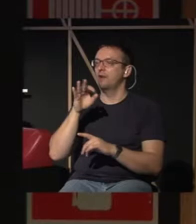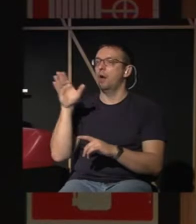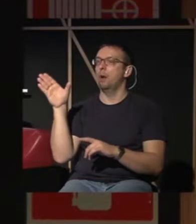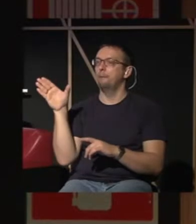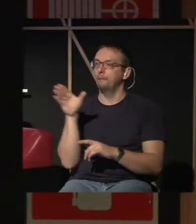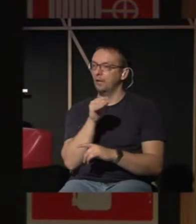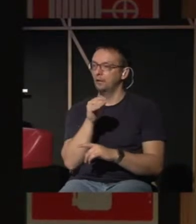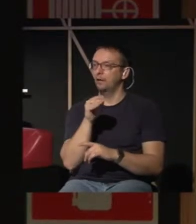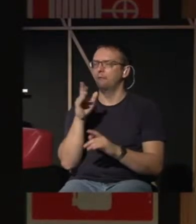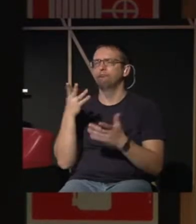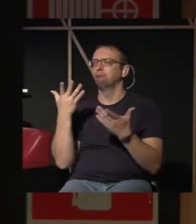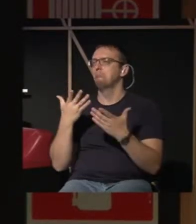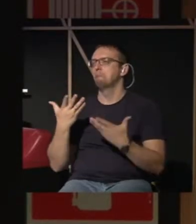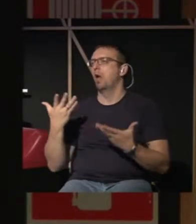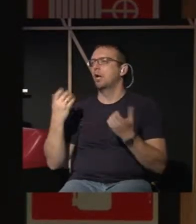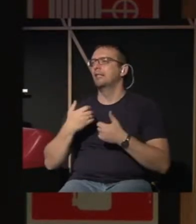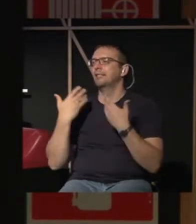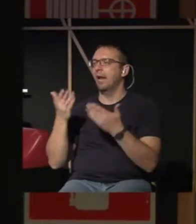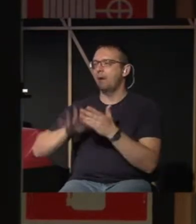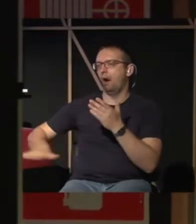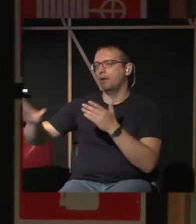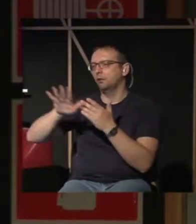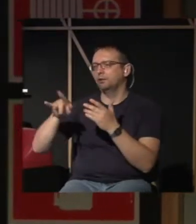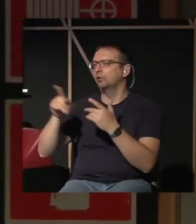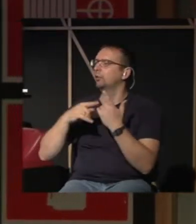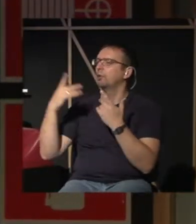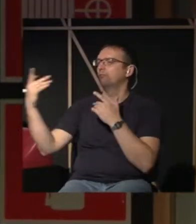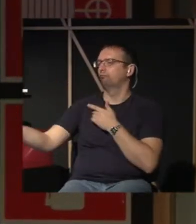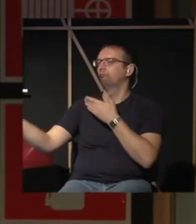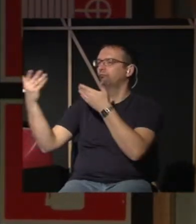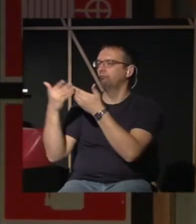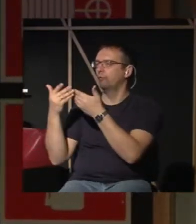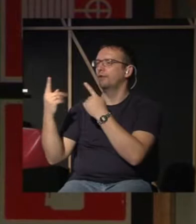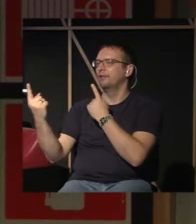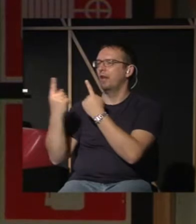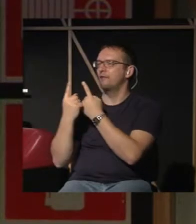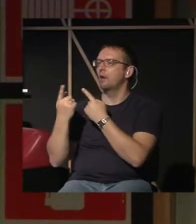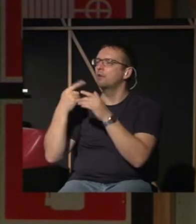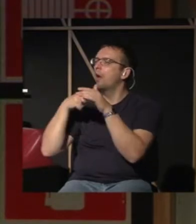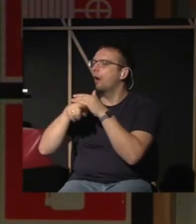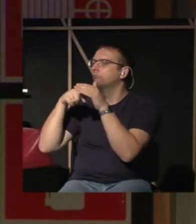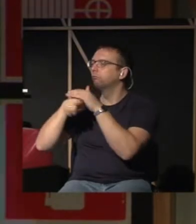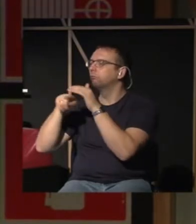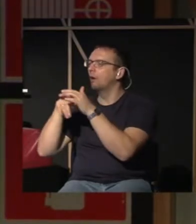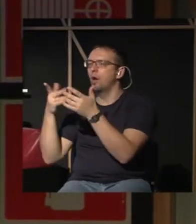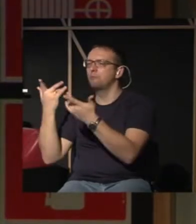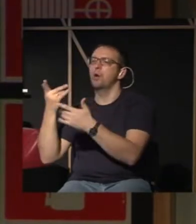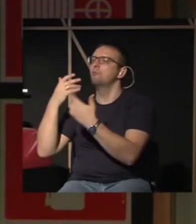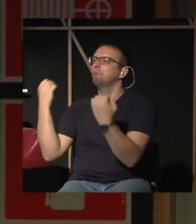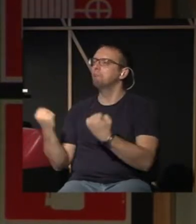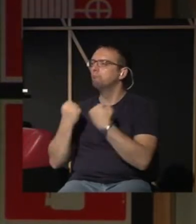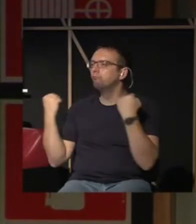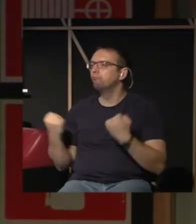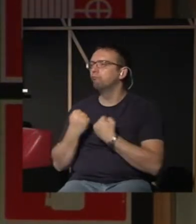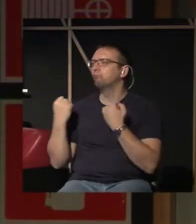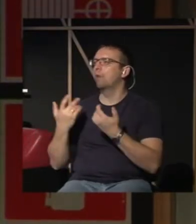worked on accessibility, but really just looking at the local legislation, so national regulations on accessibility and making